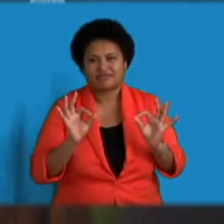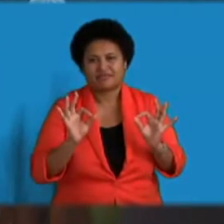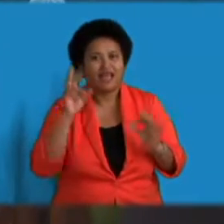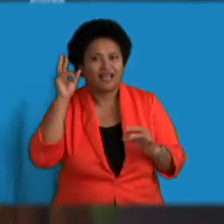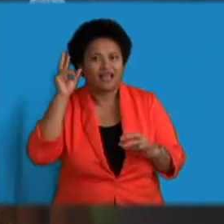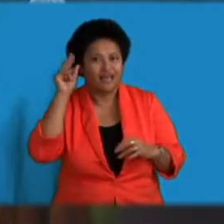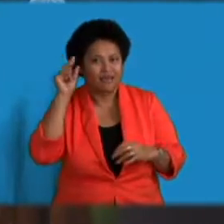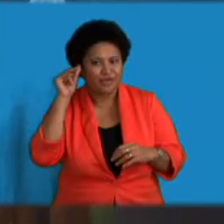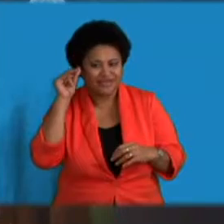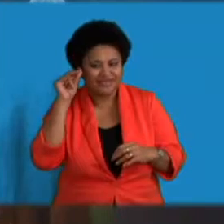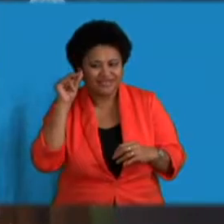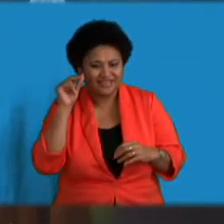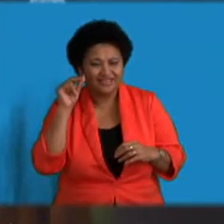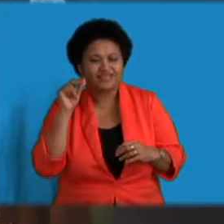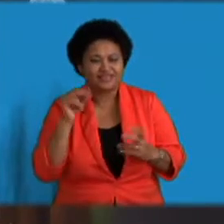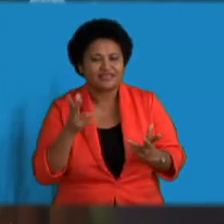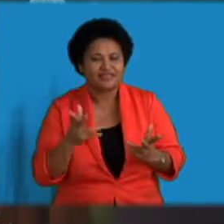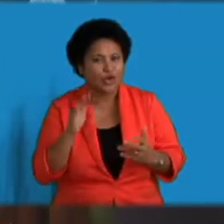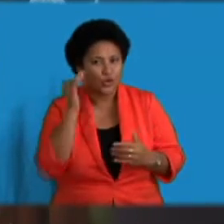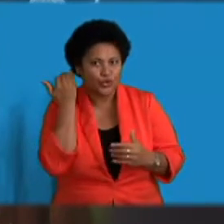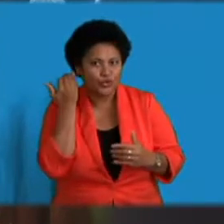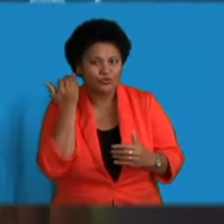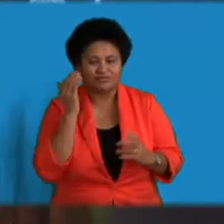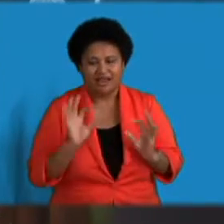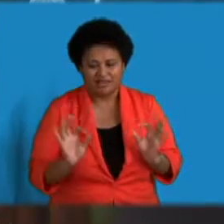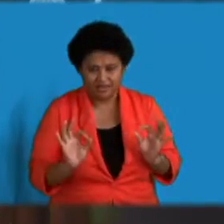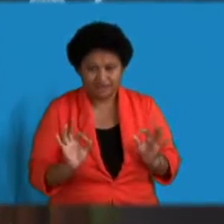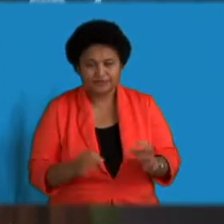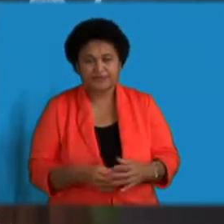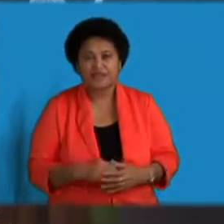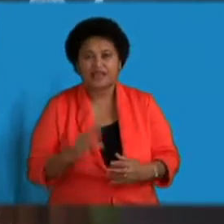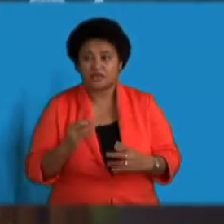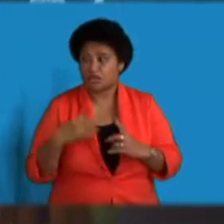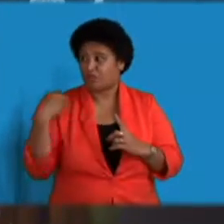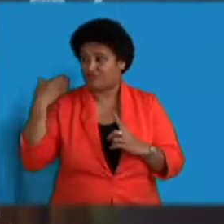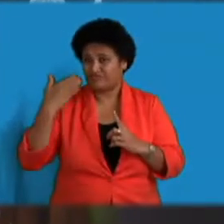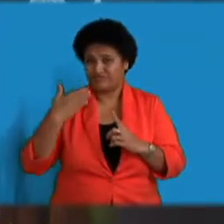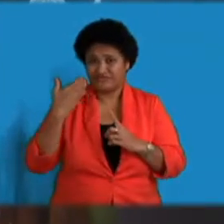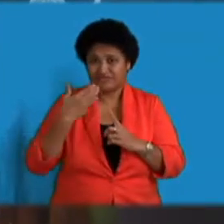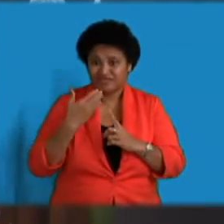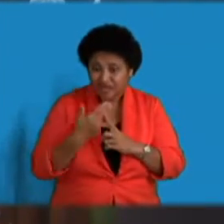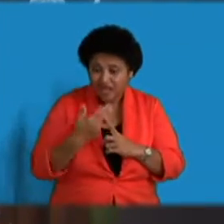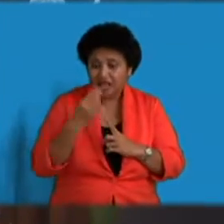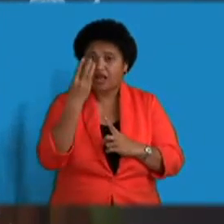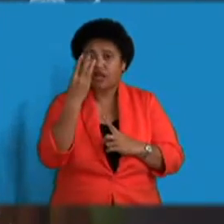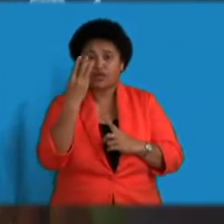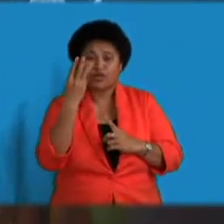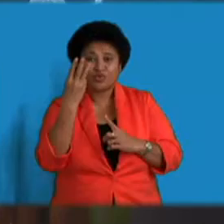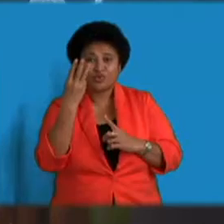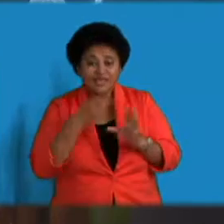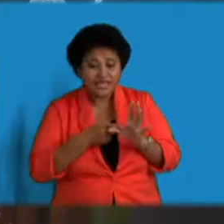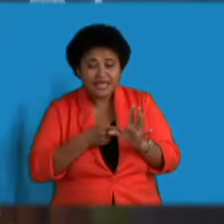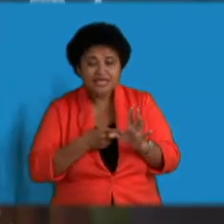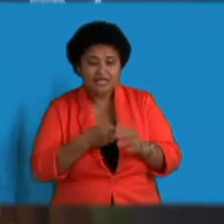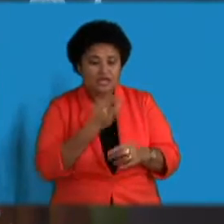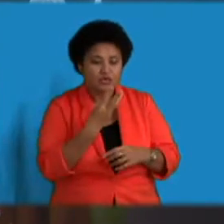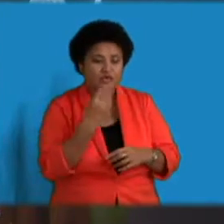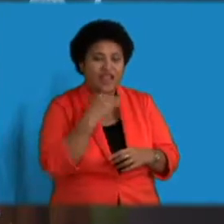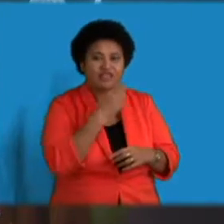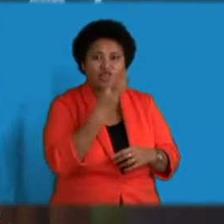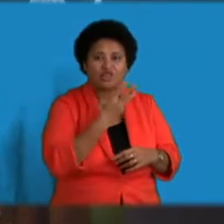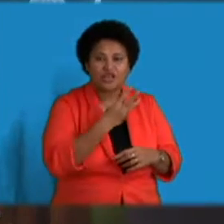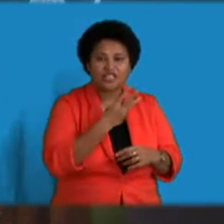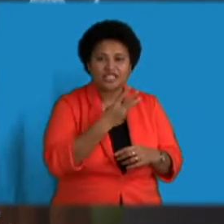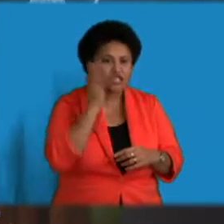our best to do that, Madam Speaker. So over the last 3 years, 313 primary schools we set up